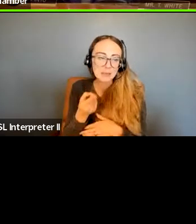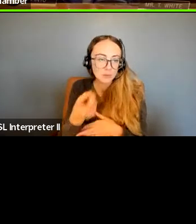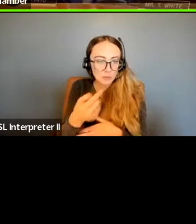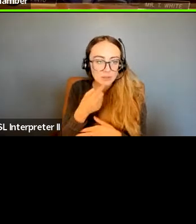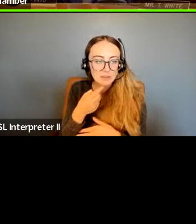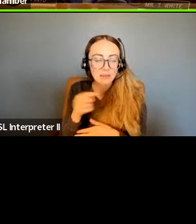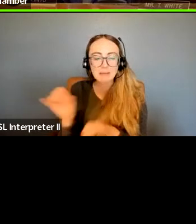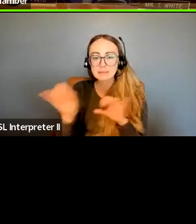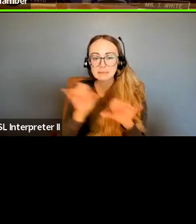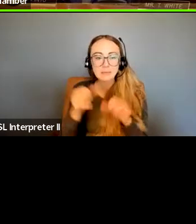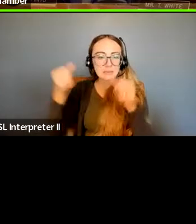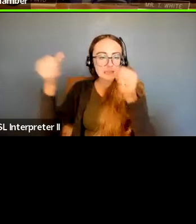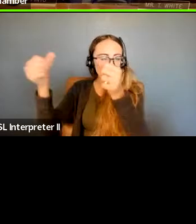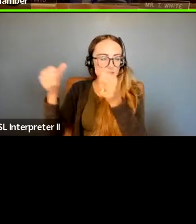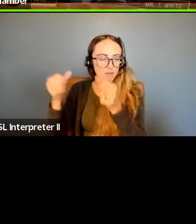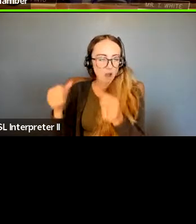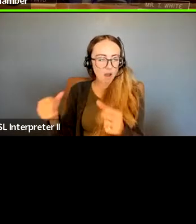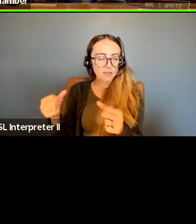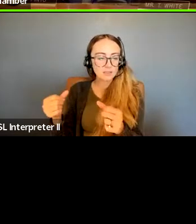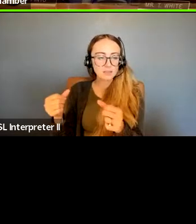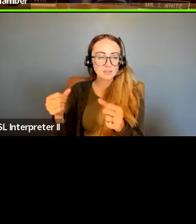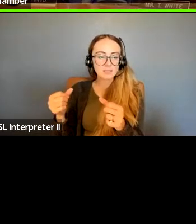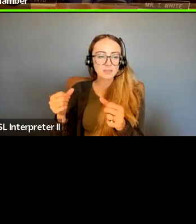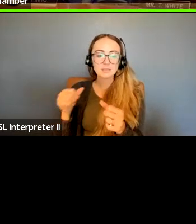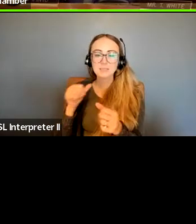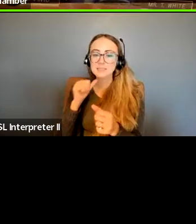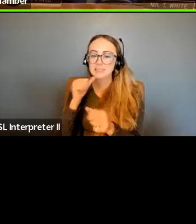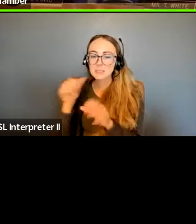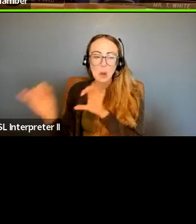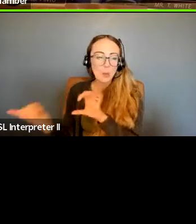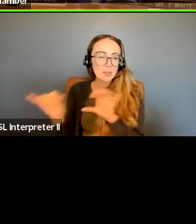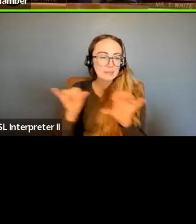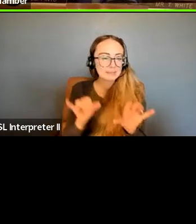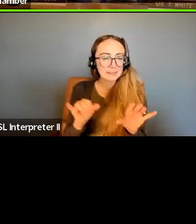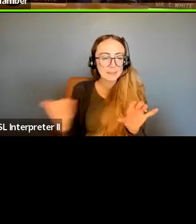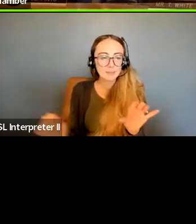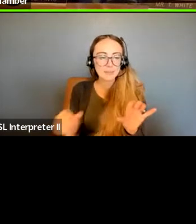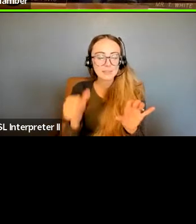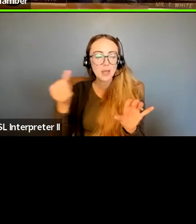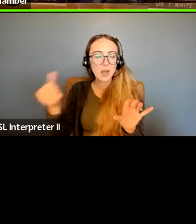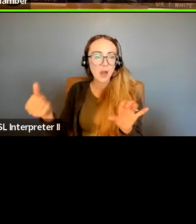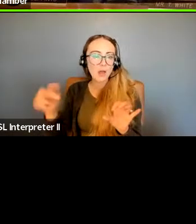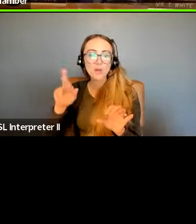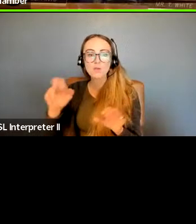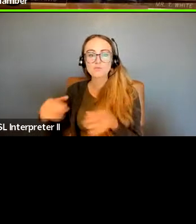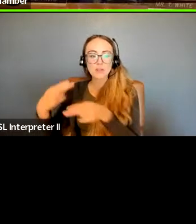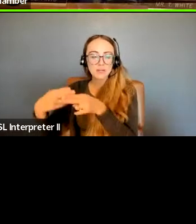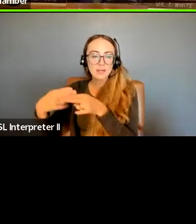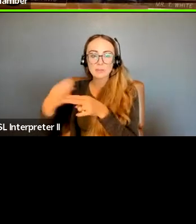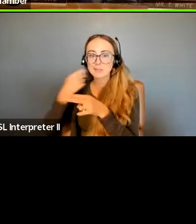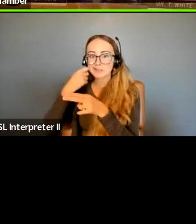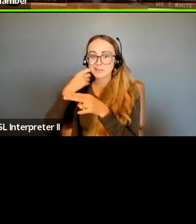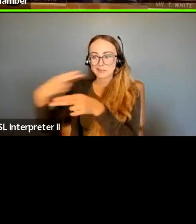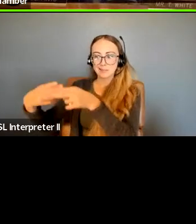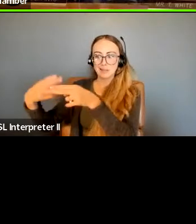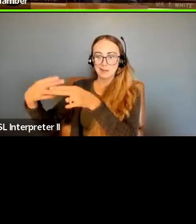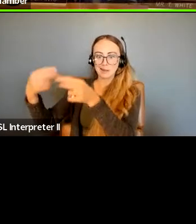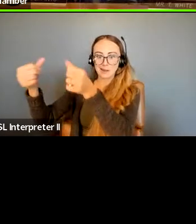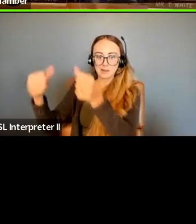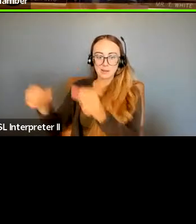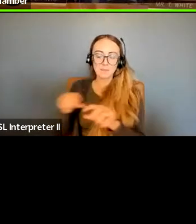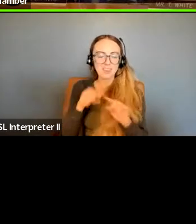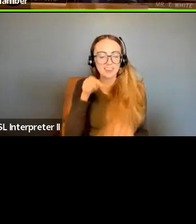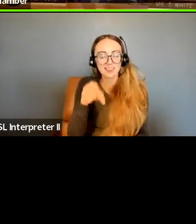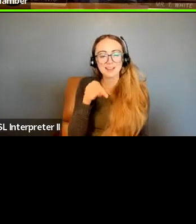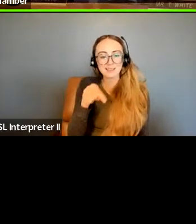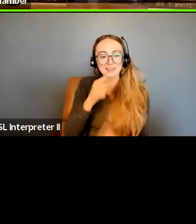street signs, that dissimilarly from other renamings with just the sign itself, this is meant to